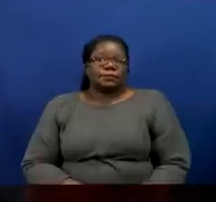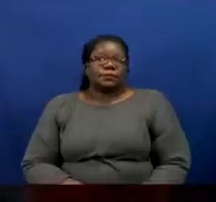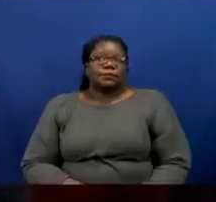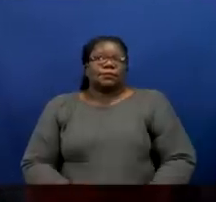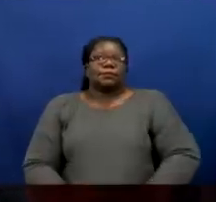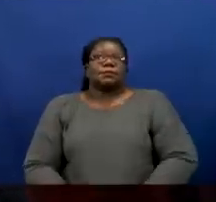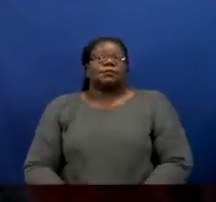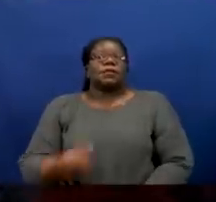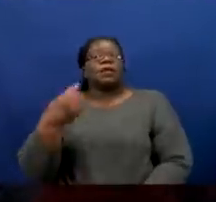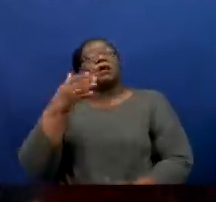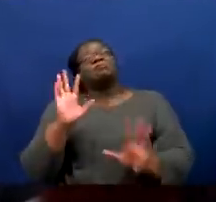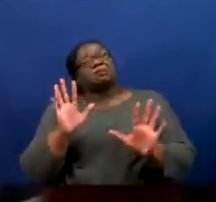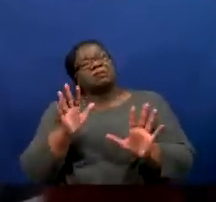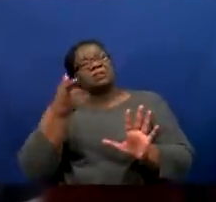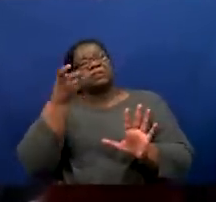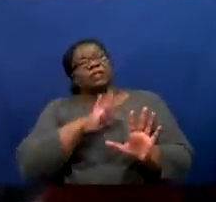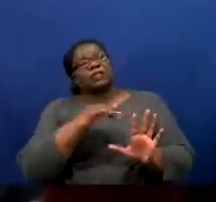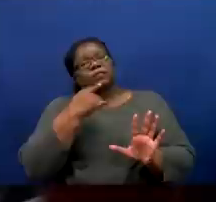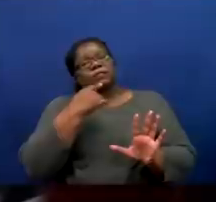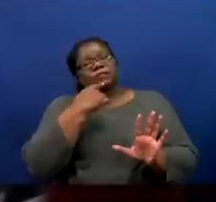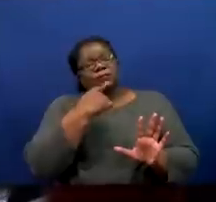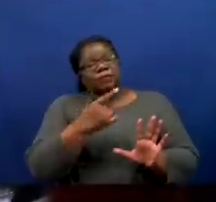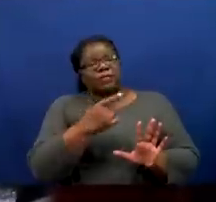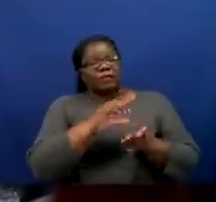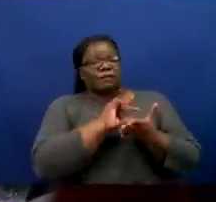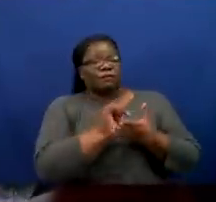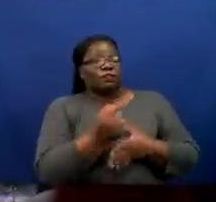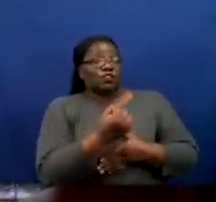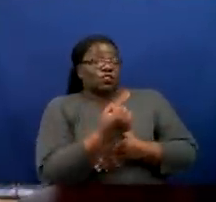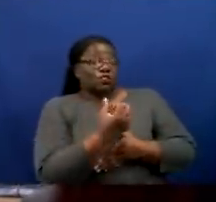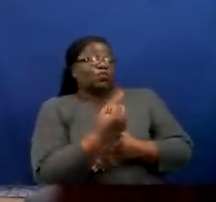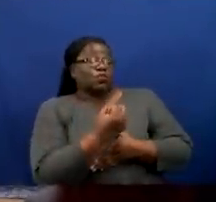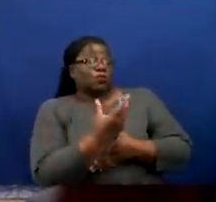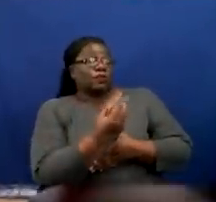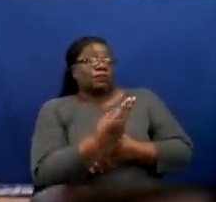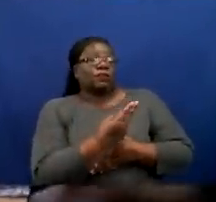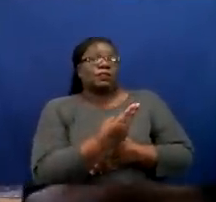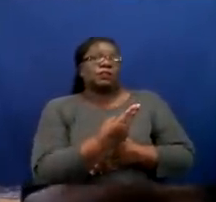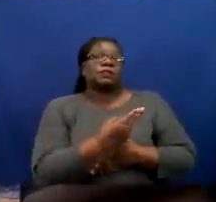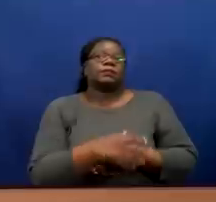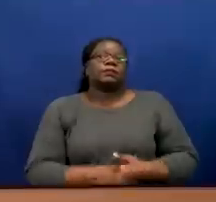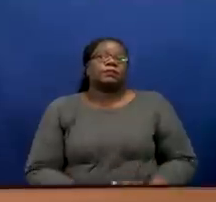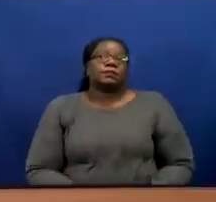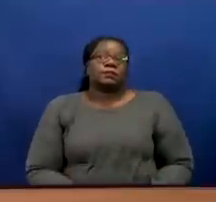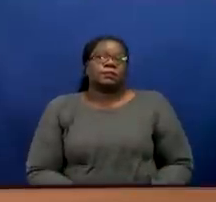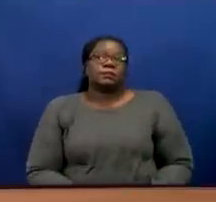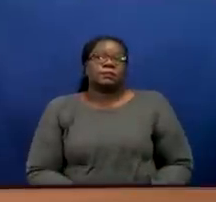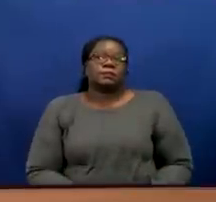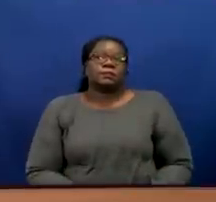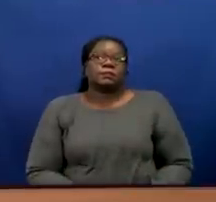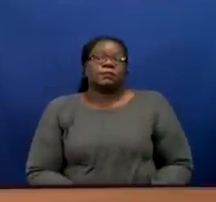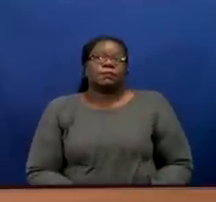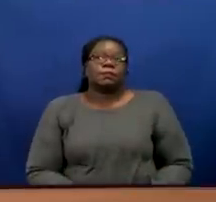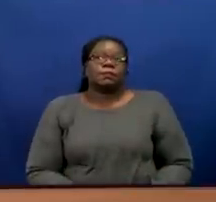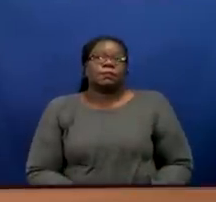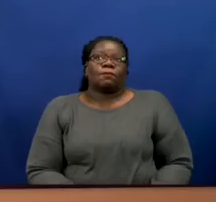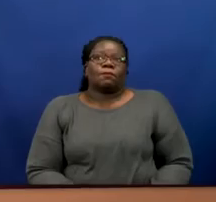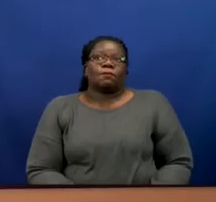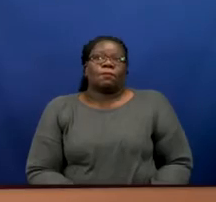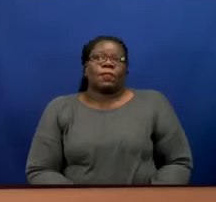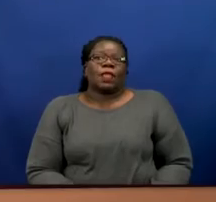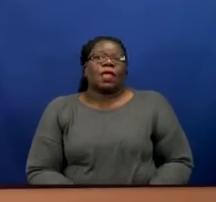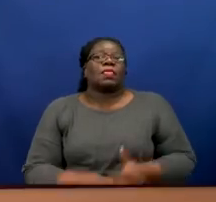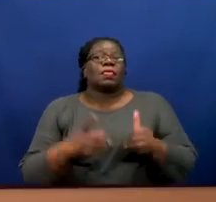And so God starts speaking. He starts speaking in verse 12. And this is the first thing that